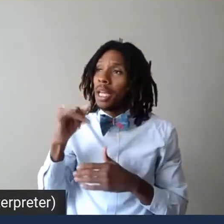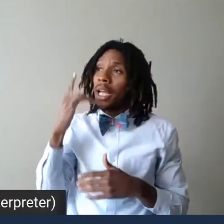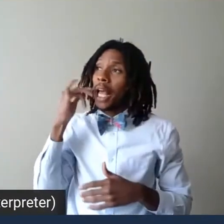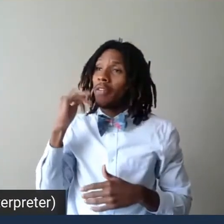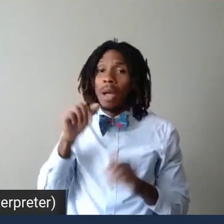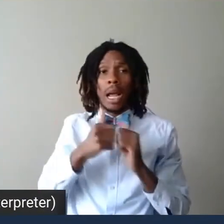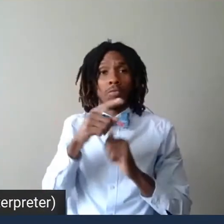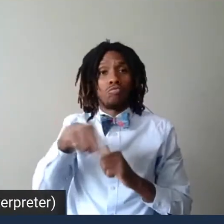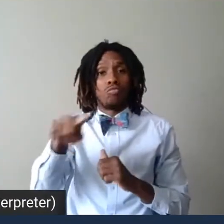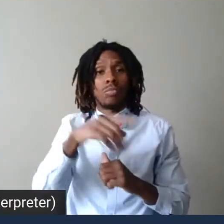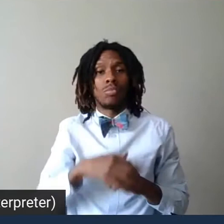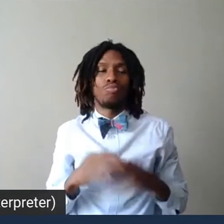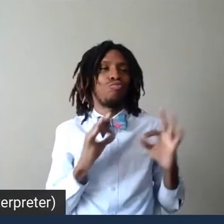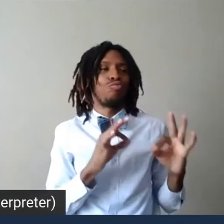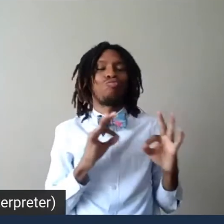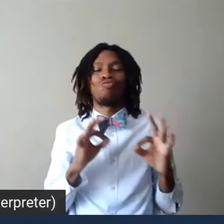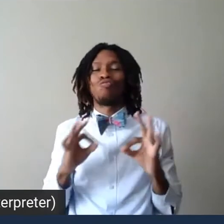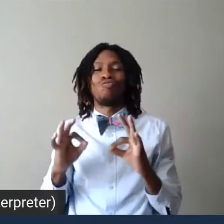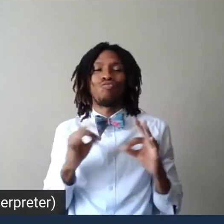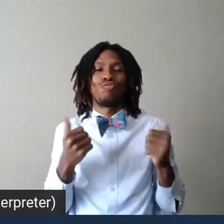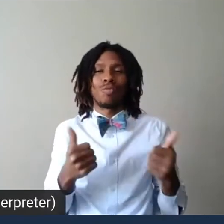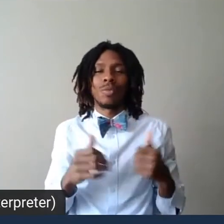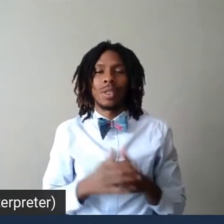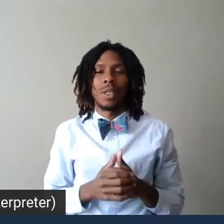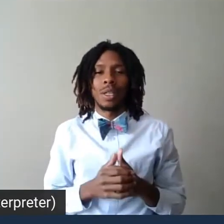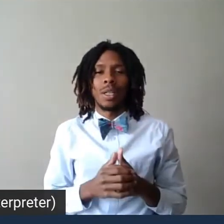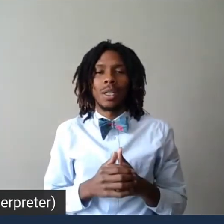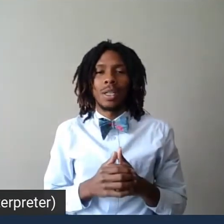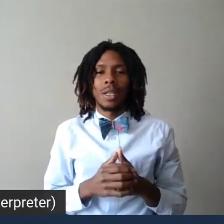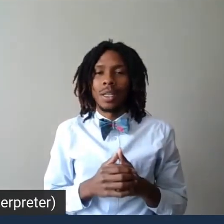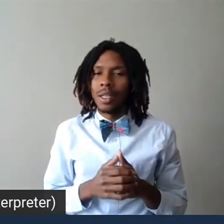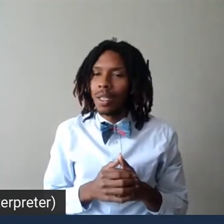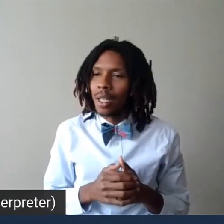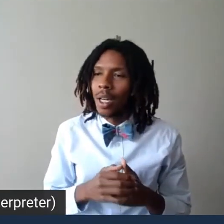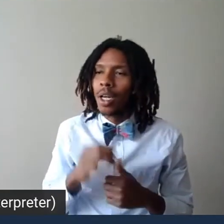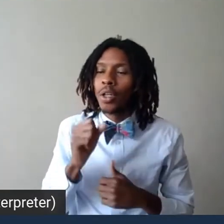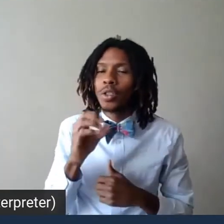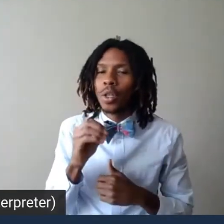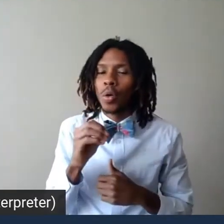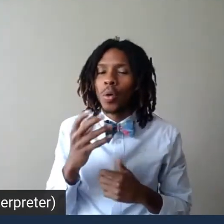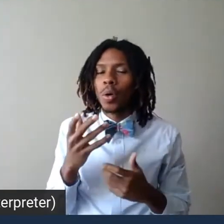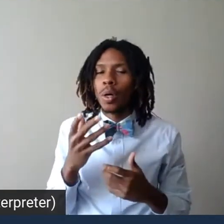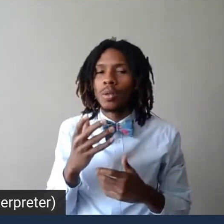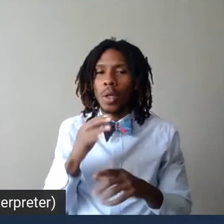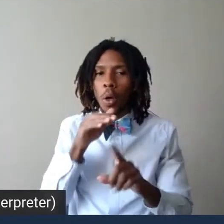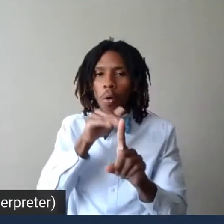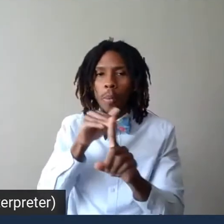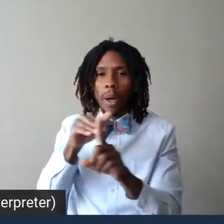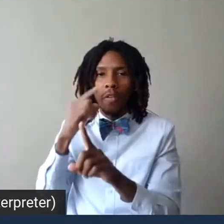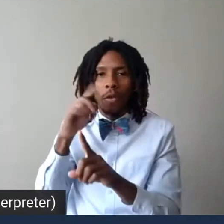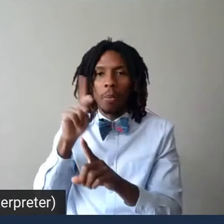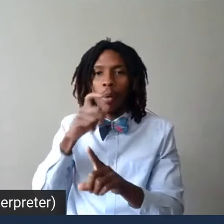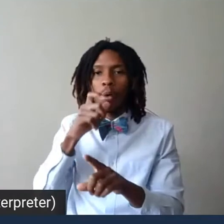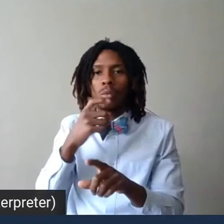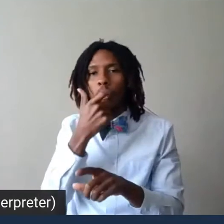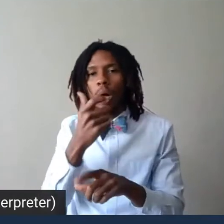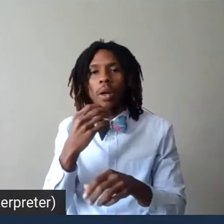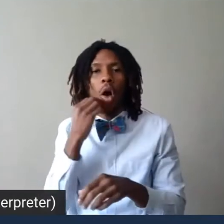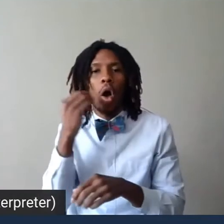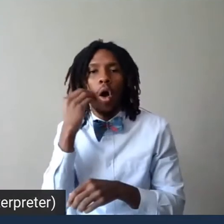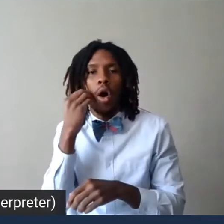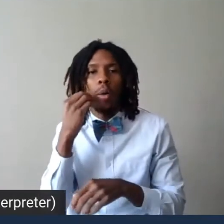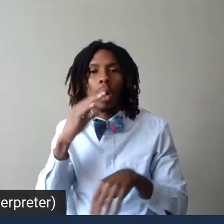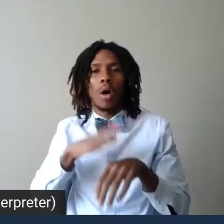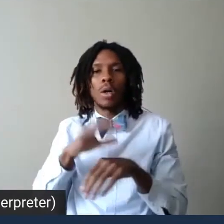y'all? Good, good, good. Pretty good, So, Vamshi. yeah, so just a reminder for those of you at home joining in